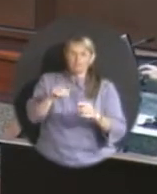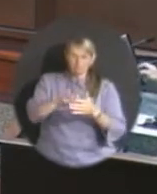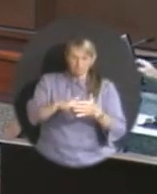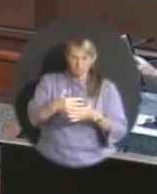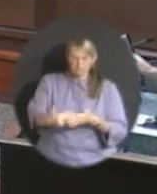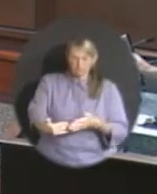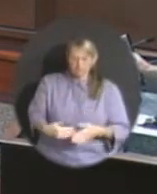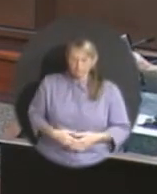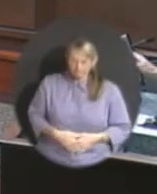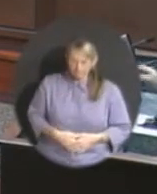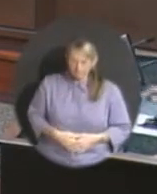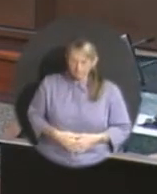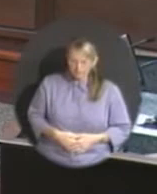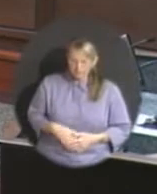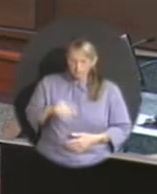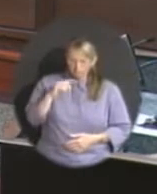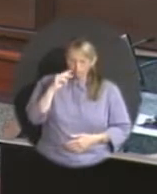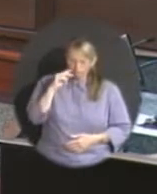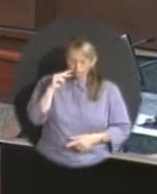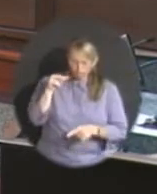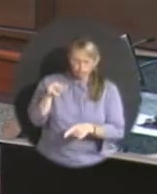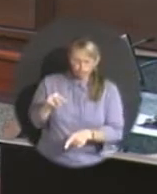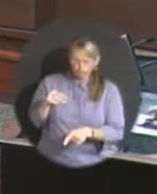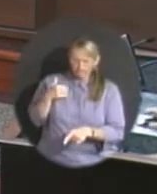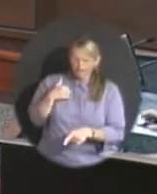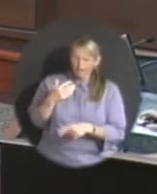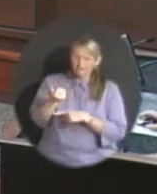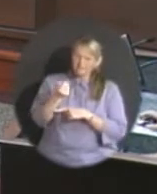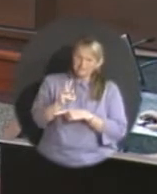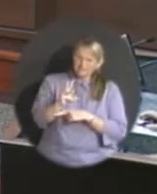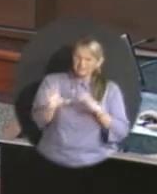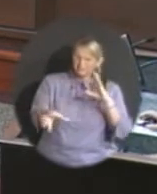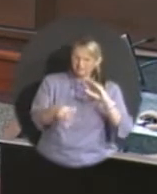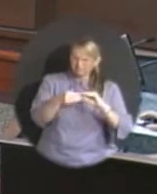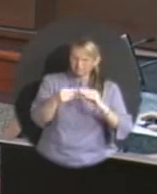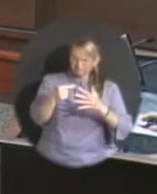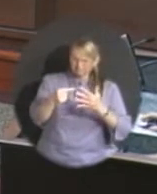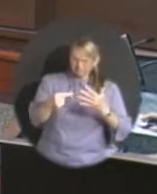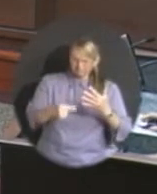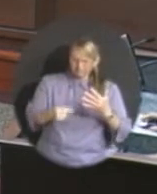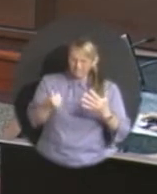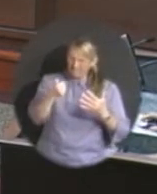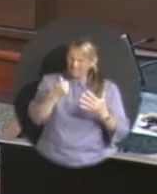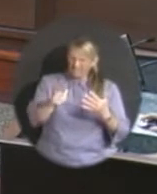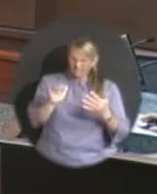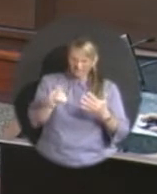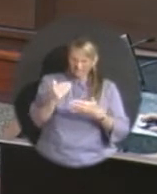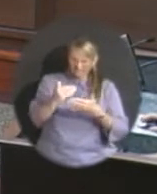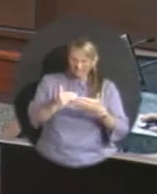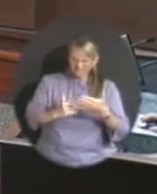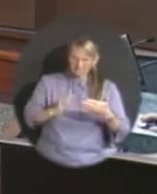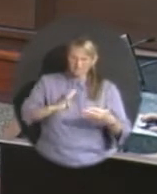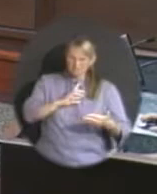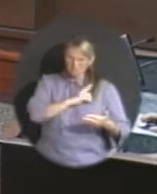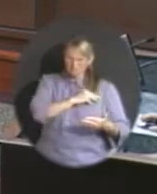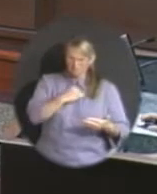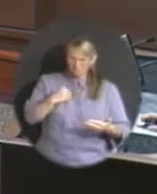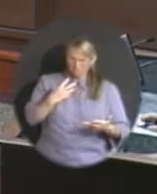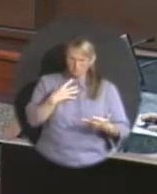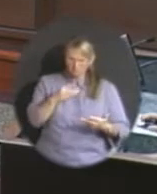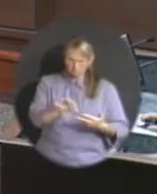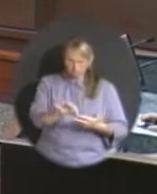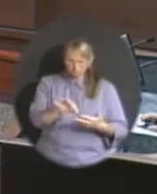have 16 different items. Are there any on this list that board members would like to pull